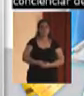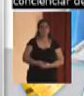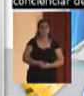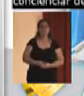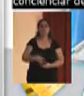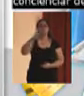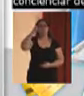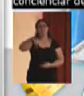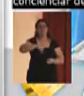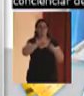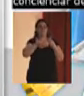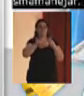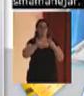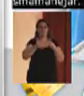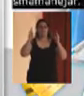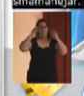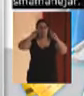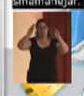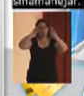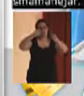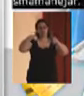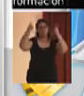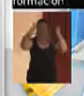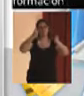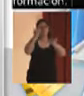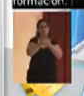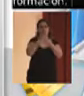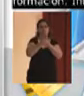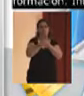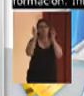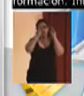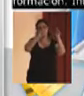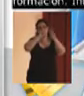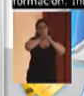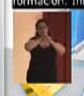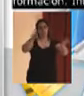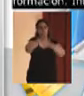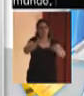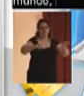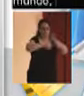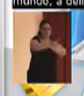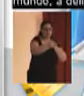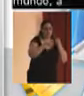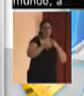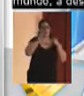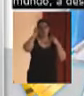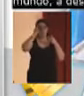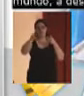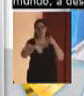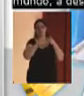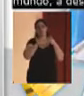you teach them to use a computer? And then the other thing that we work on is training. We try to organize courses